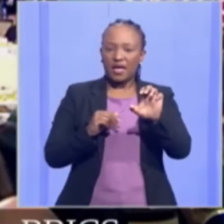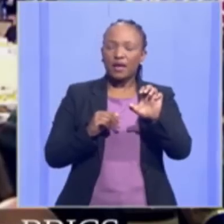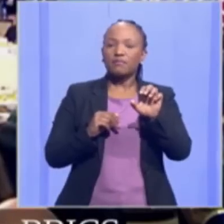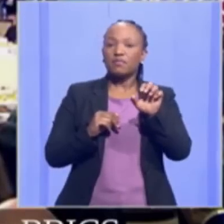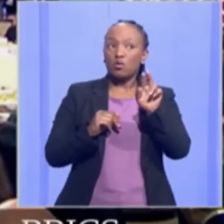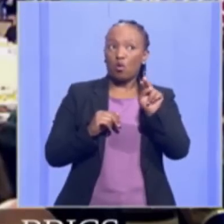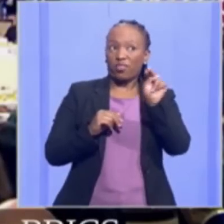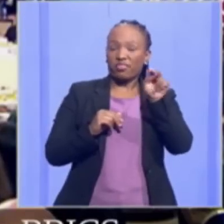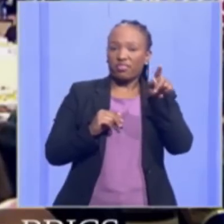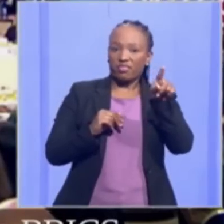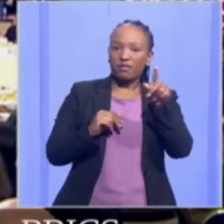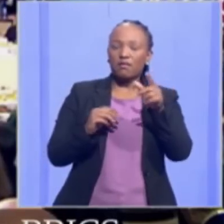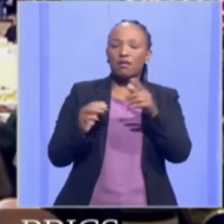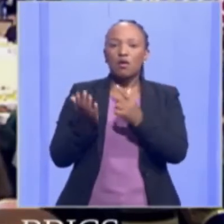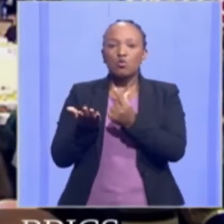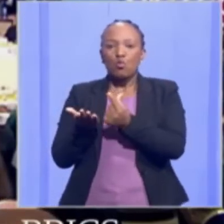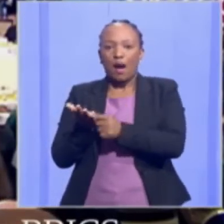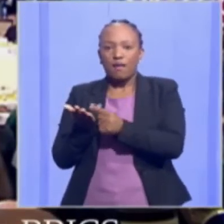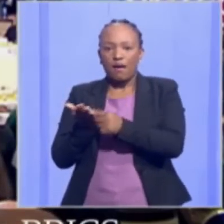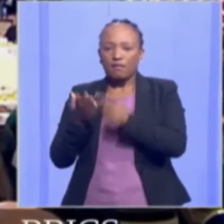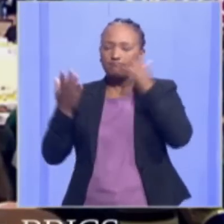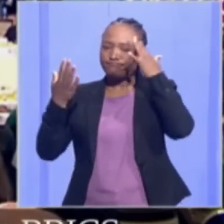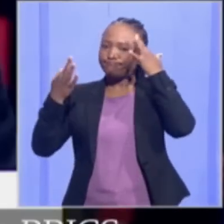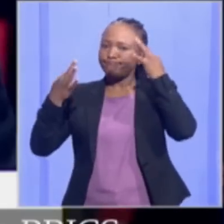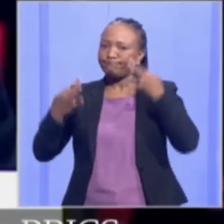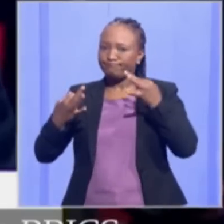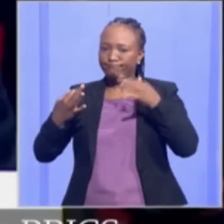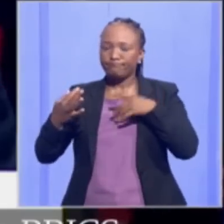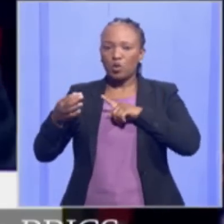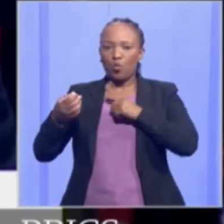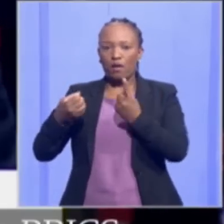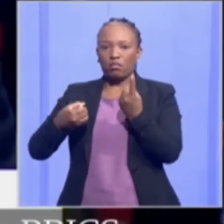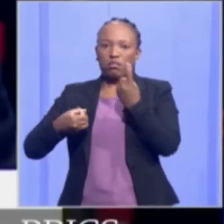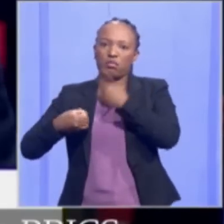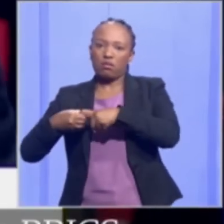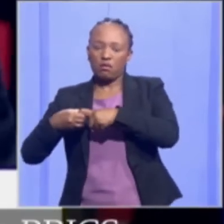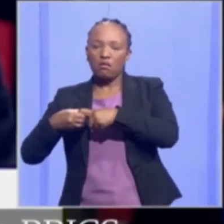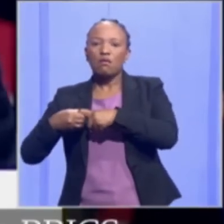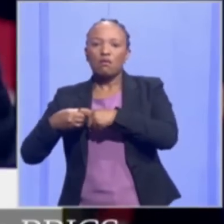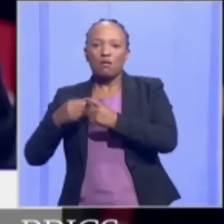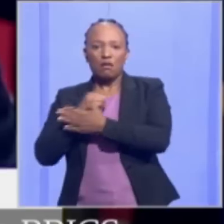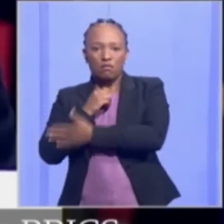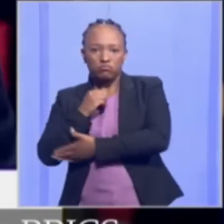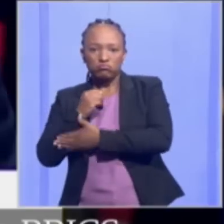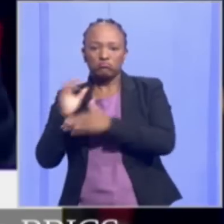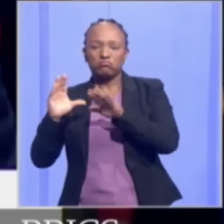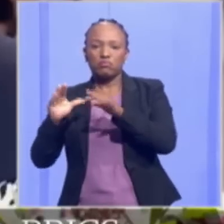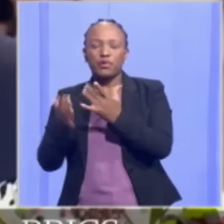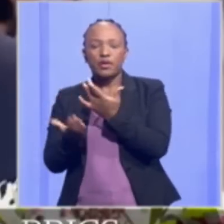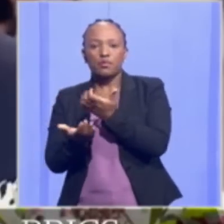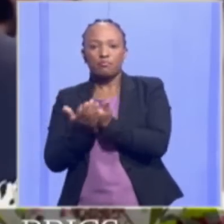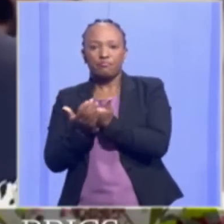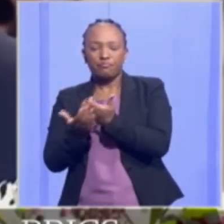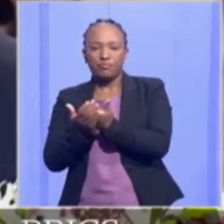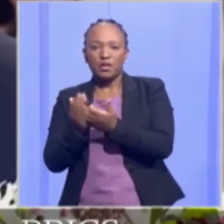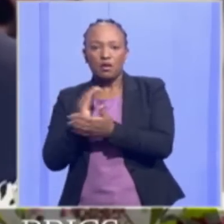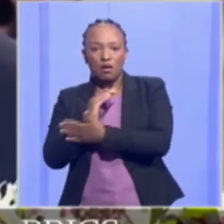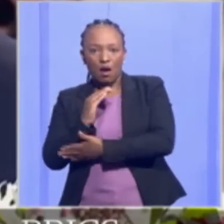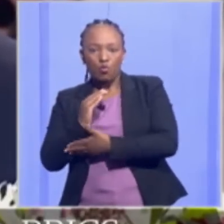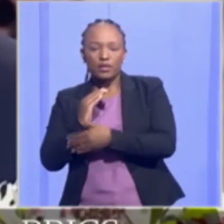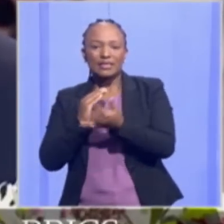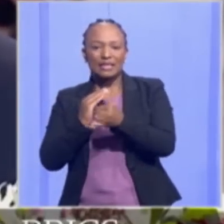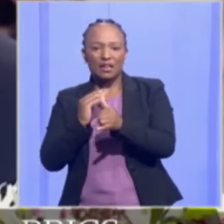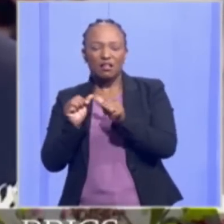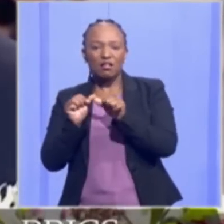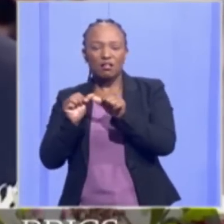Mmuso wa Uganda ore qeto ya ho matlafatsa menyetla ya maqhama a moruo le dinaha tseo moruo wa tsona o